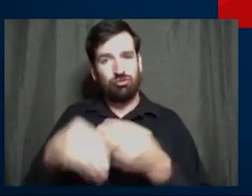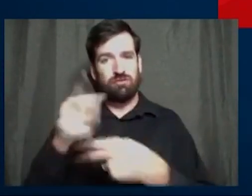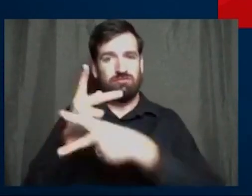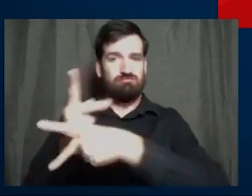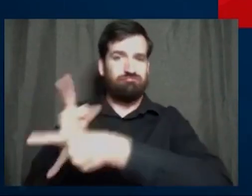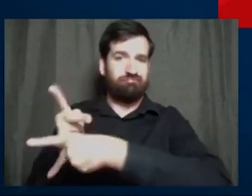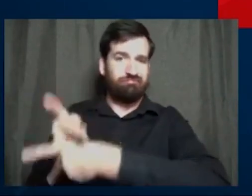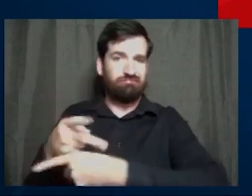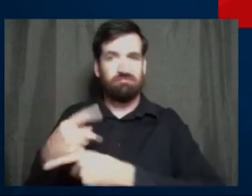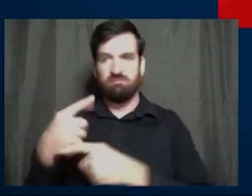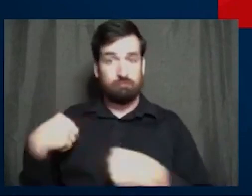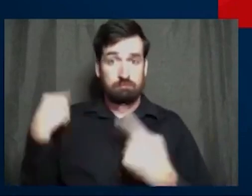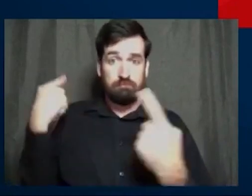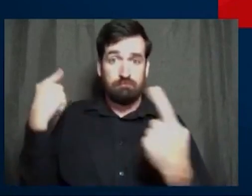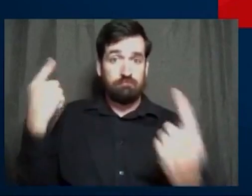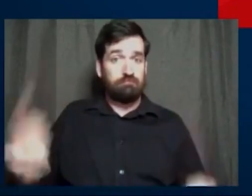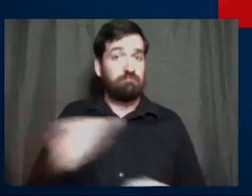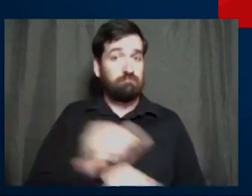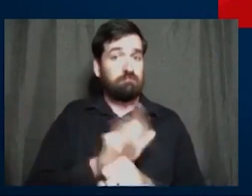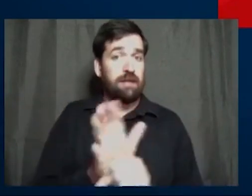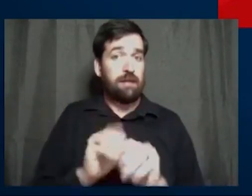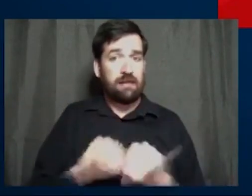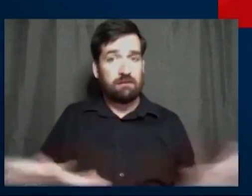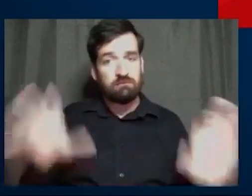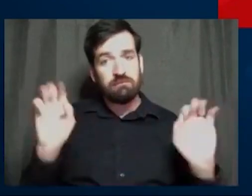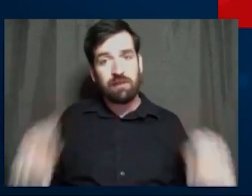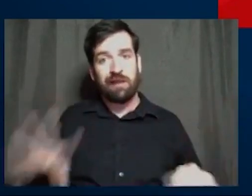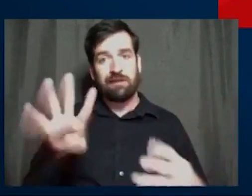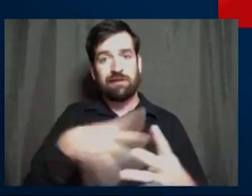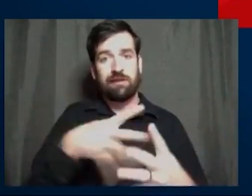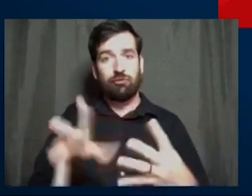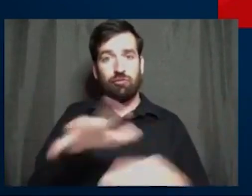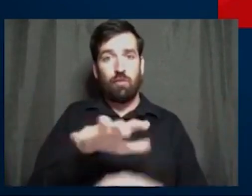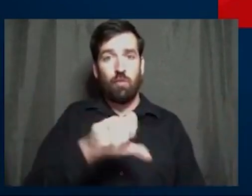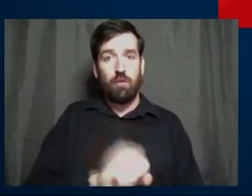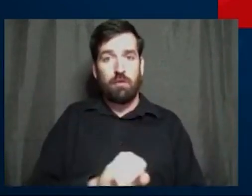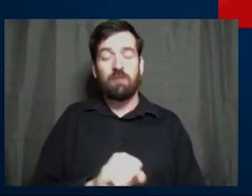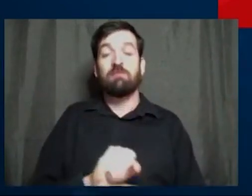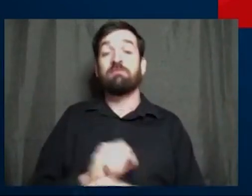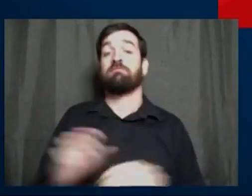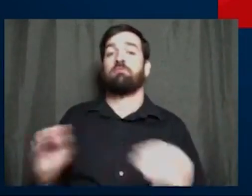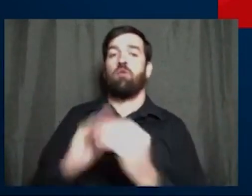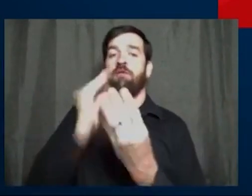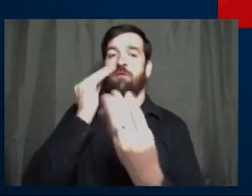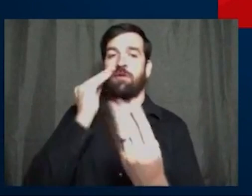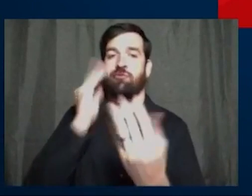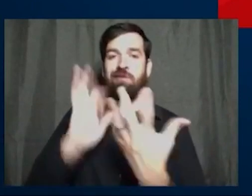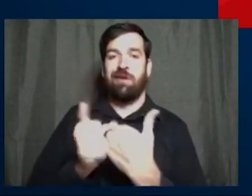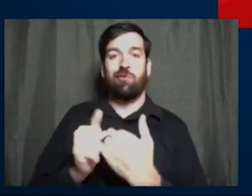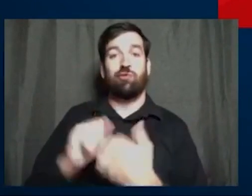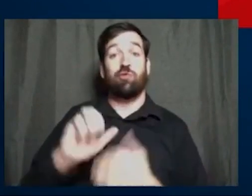this entire pandemic. So you can schedule an appointment or learn more about hosting a blood drive. Just call